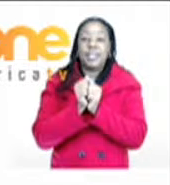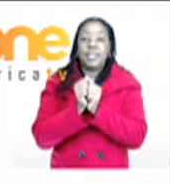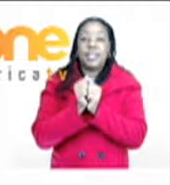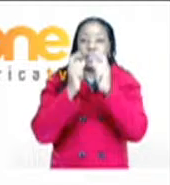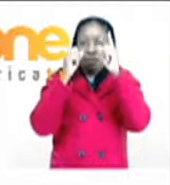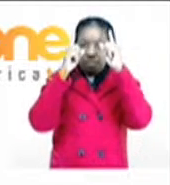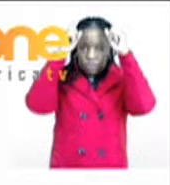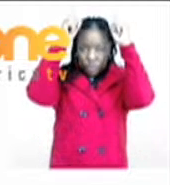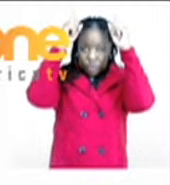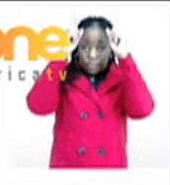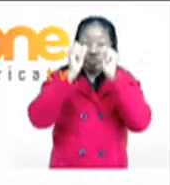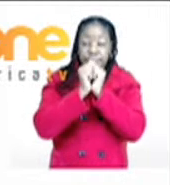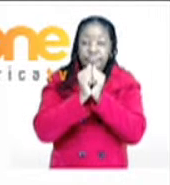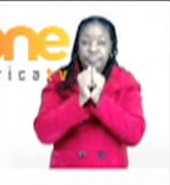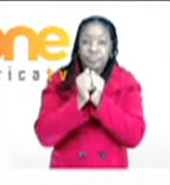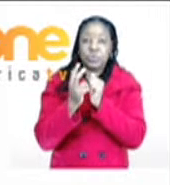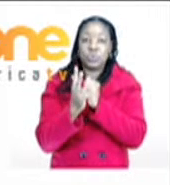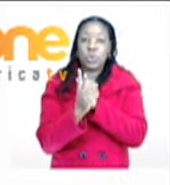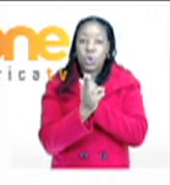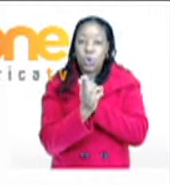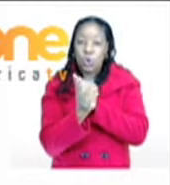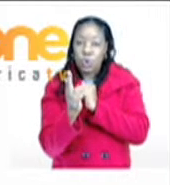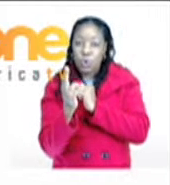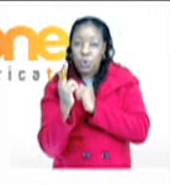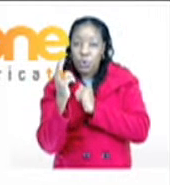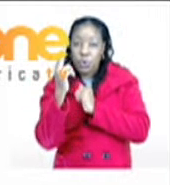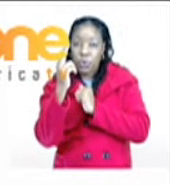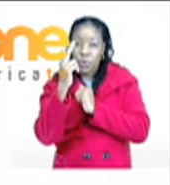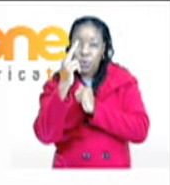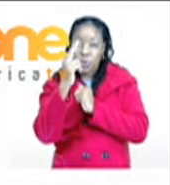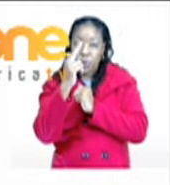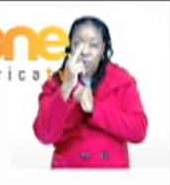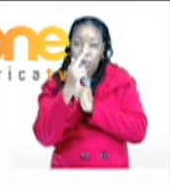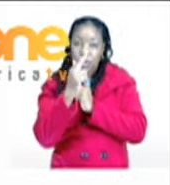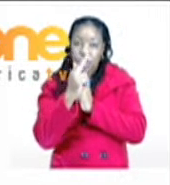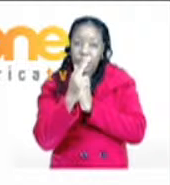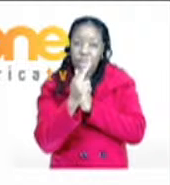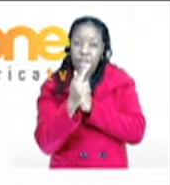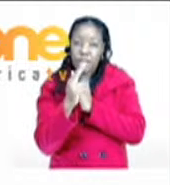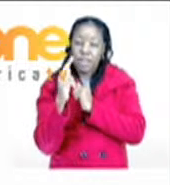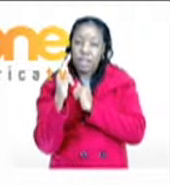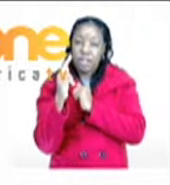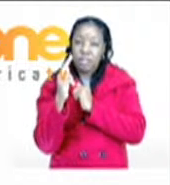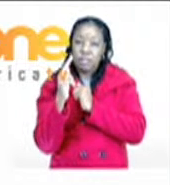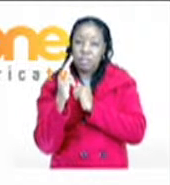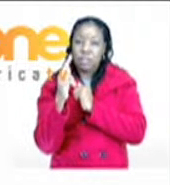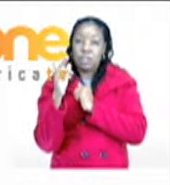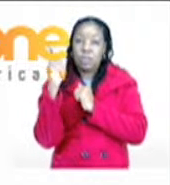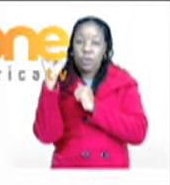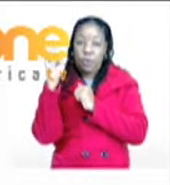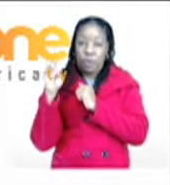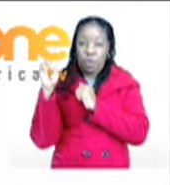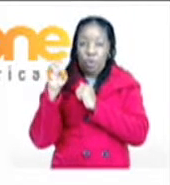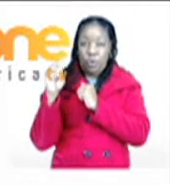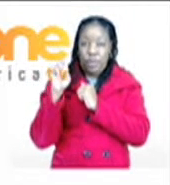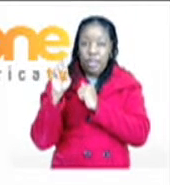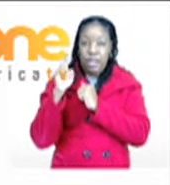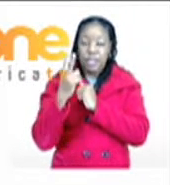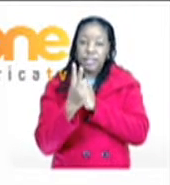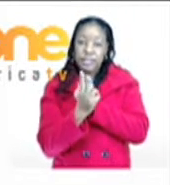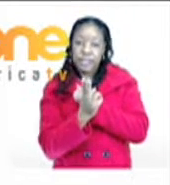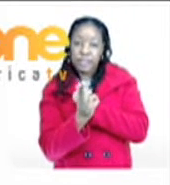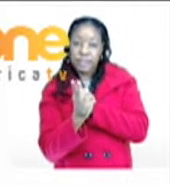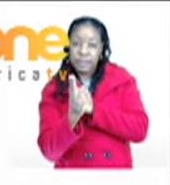one facing to the right-hand side on page 9. Once you have cut it